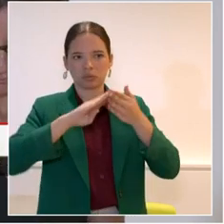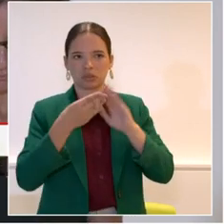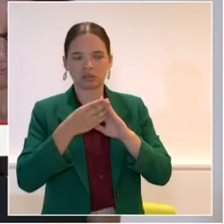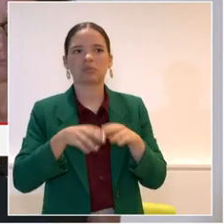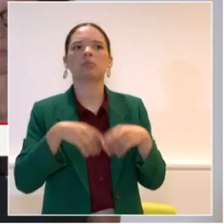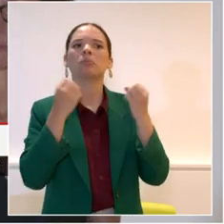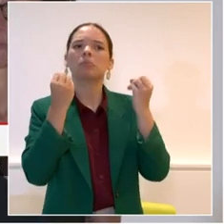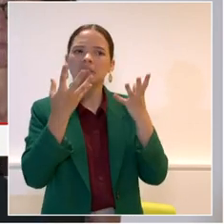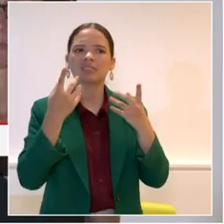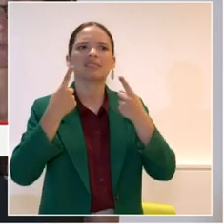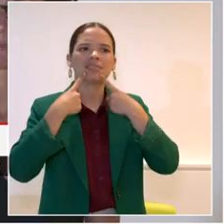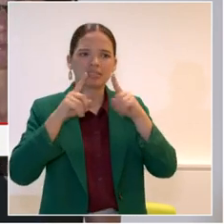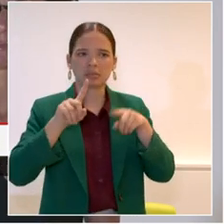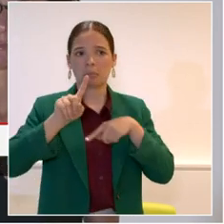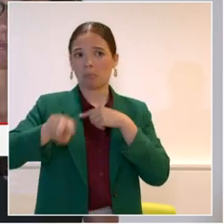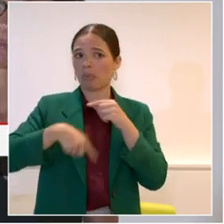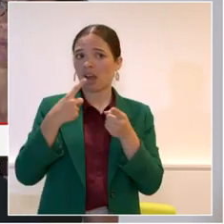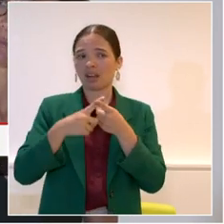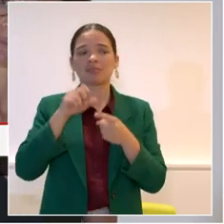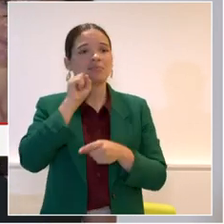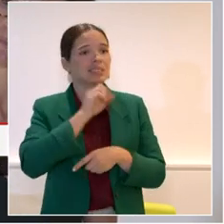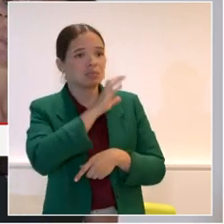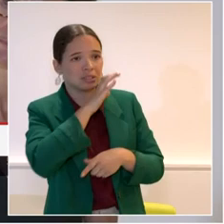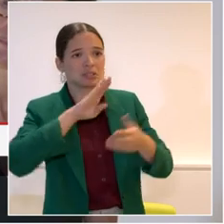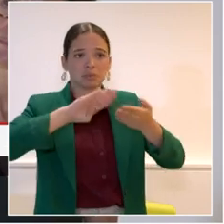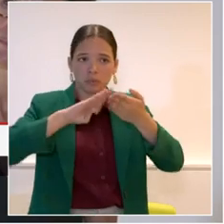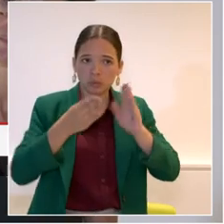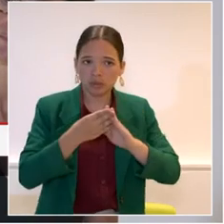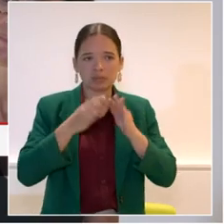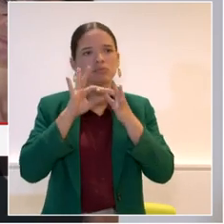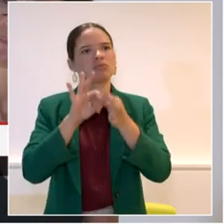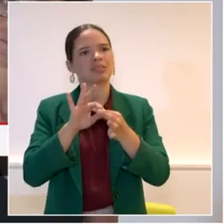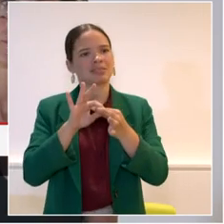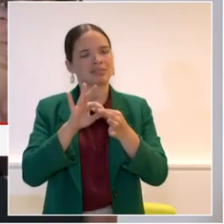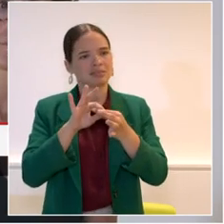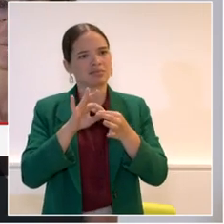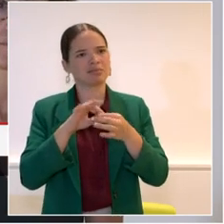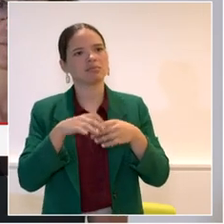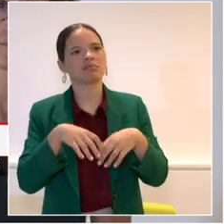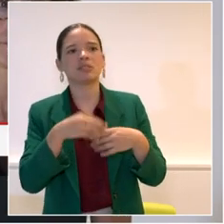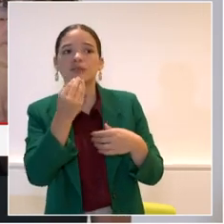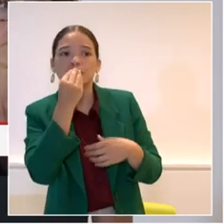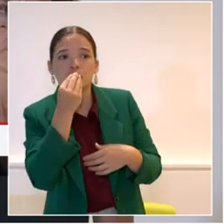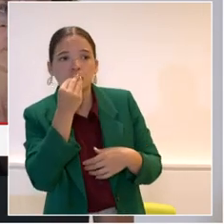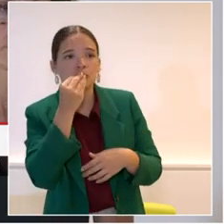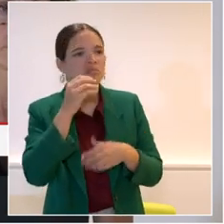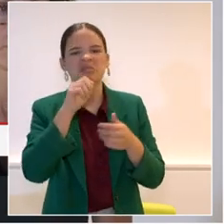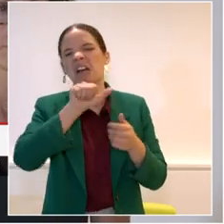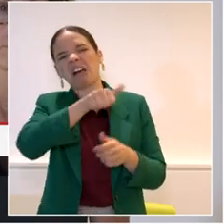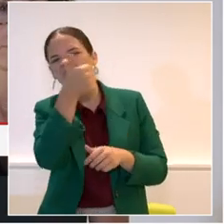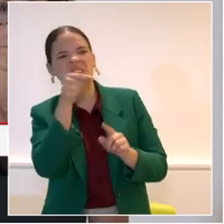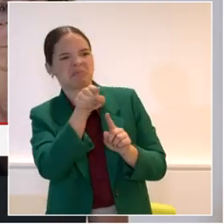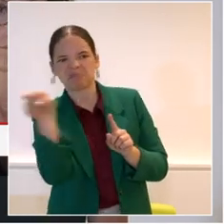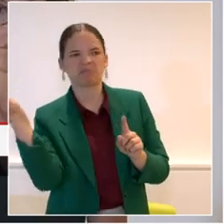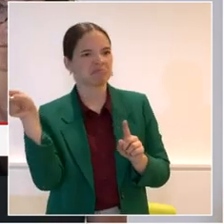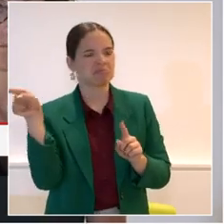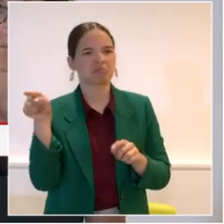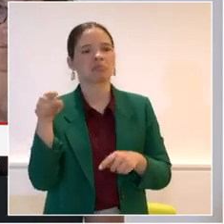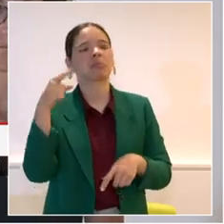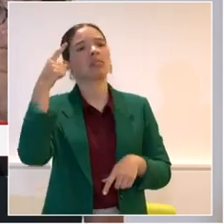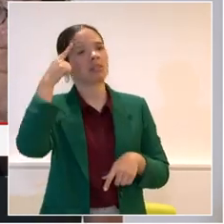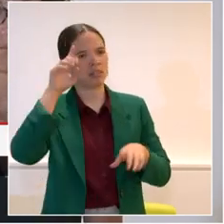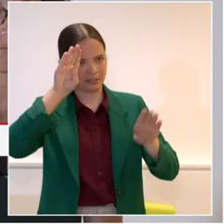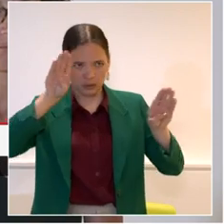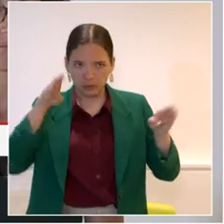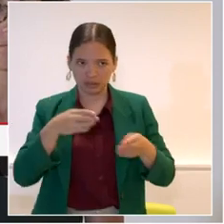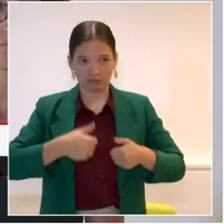around our senior community, especially related to food and other things. So I think what the focus here is on our residents who have